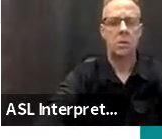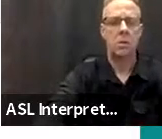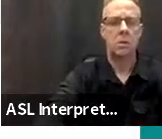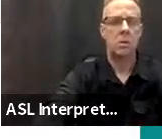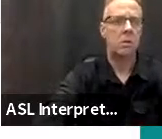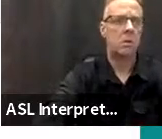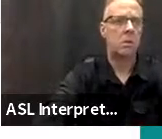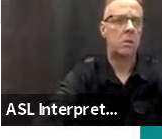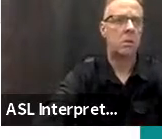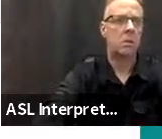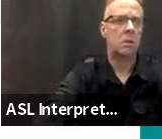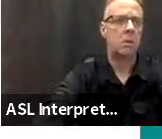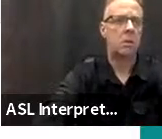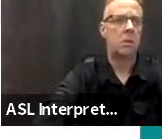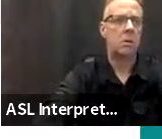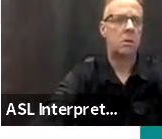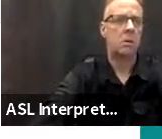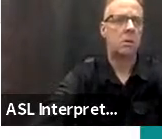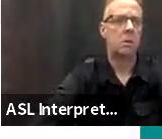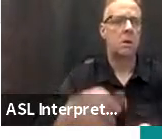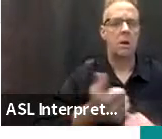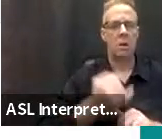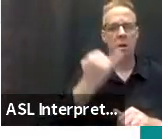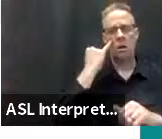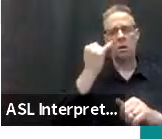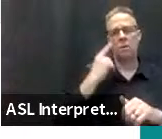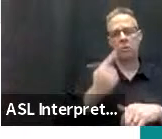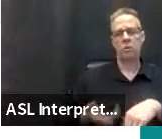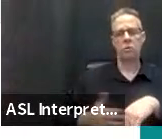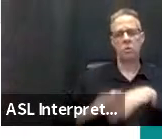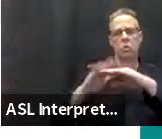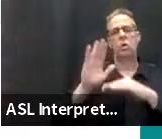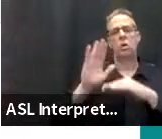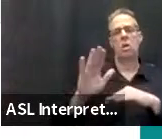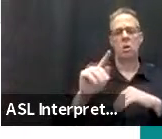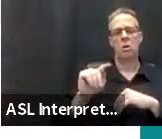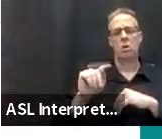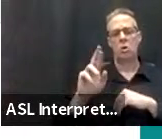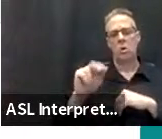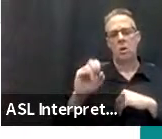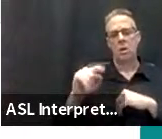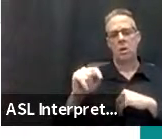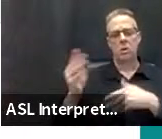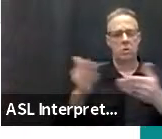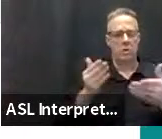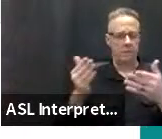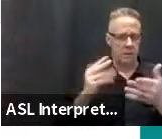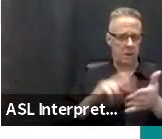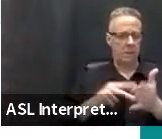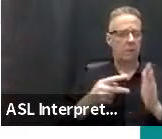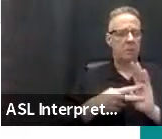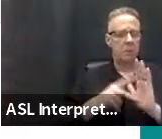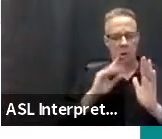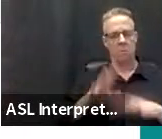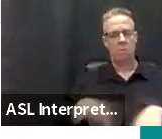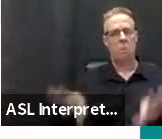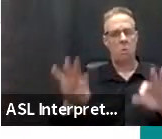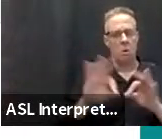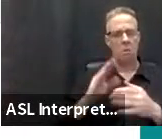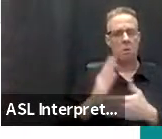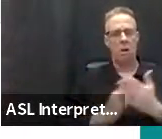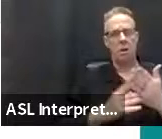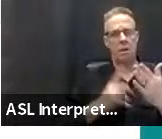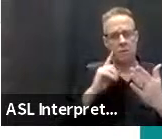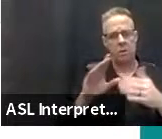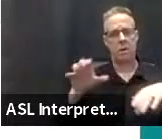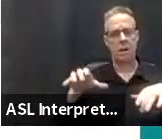earlier, a really important part of this project is increasing transit service. And so that therefore a big important part of the active